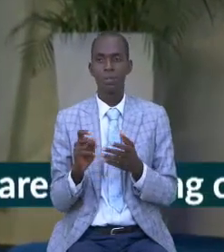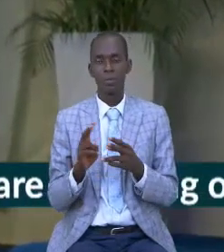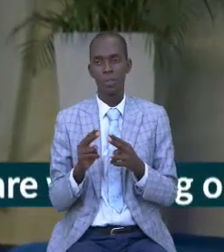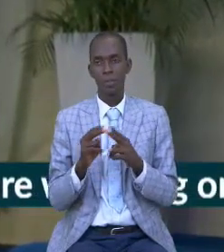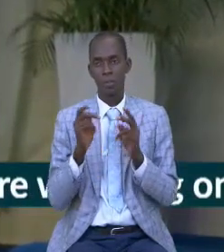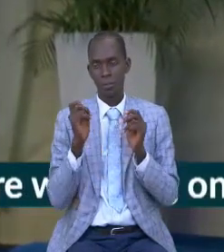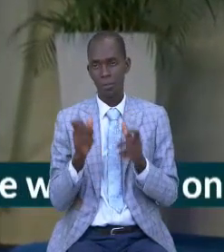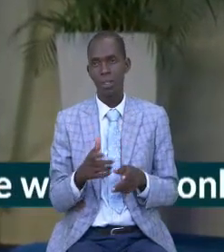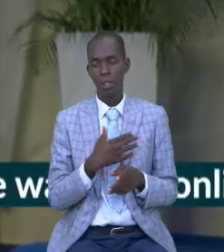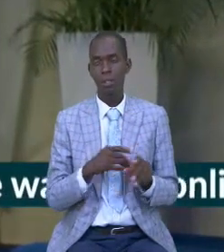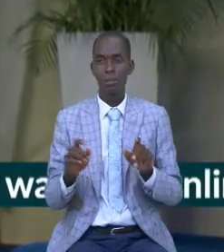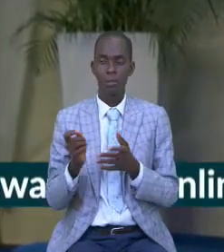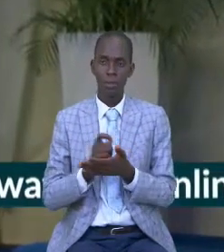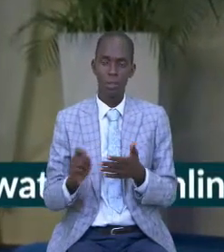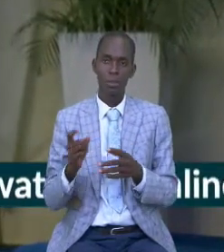their names.